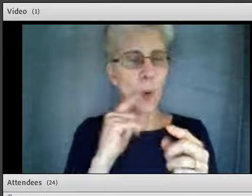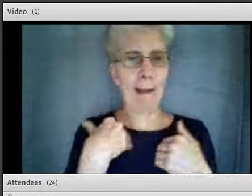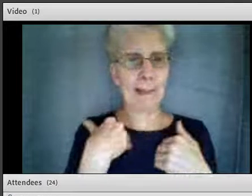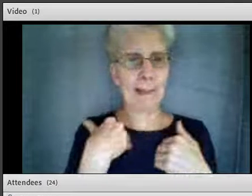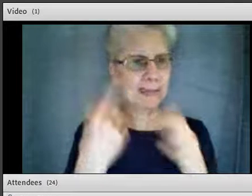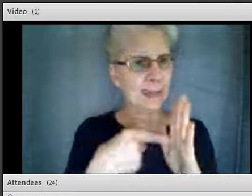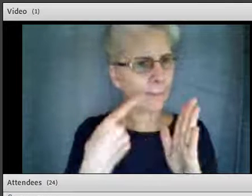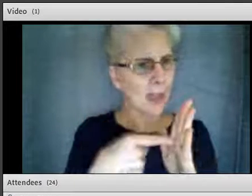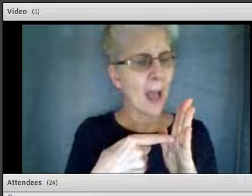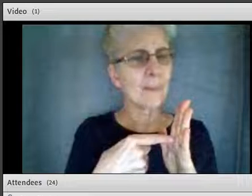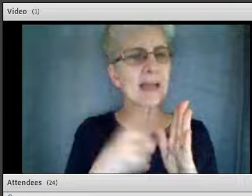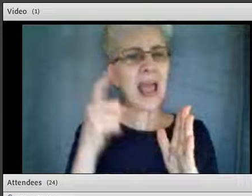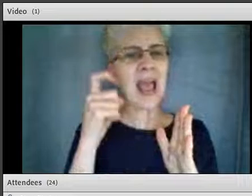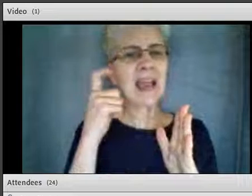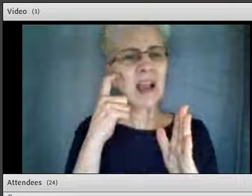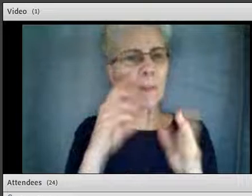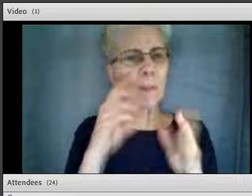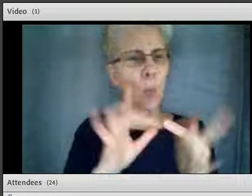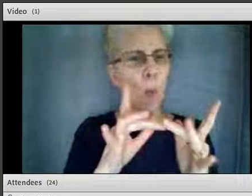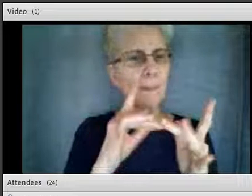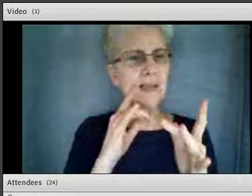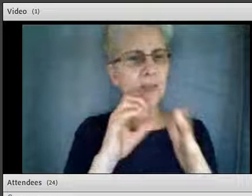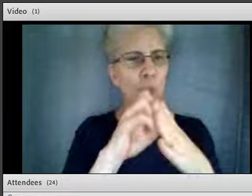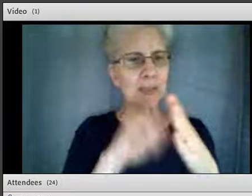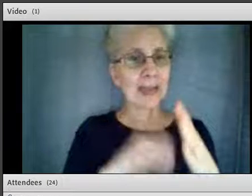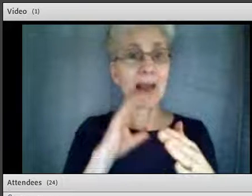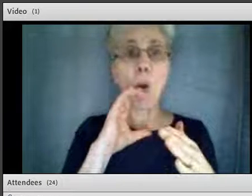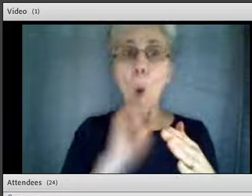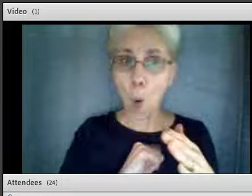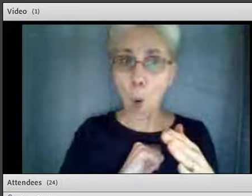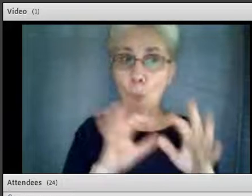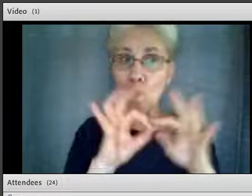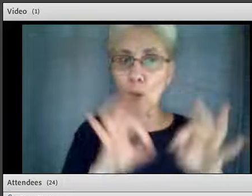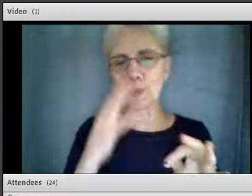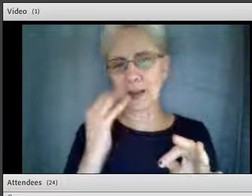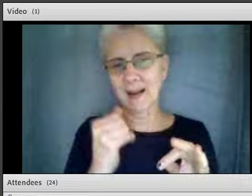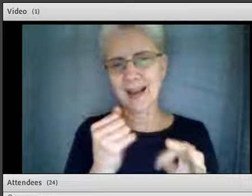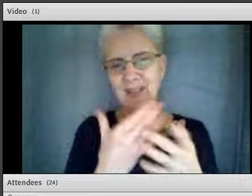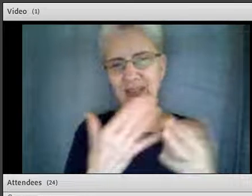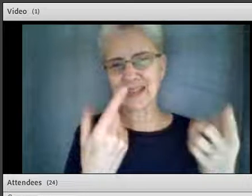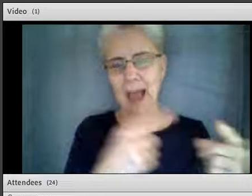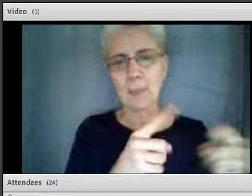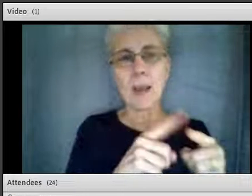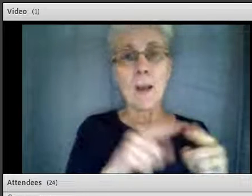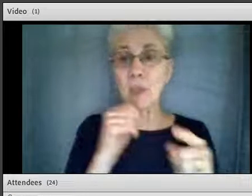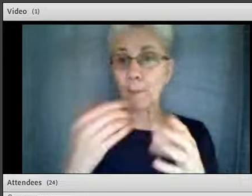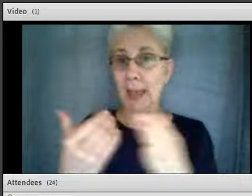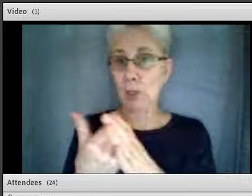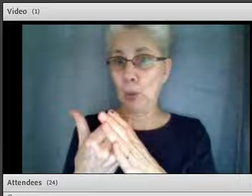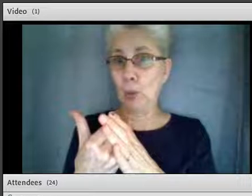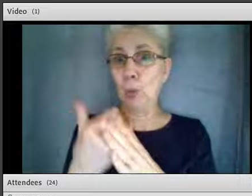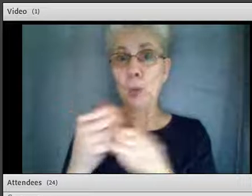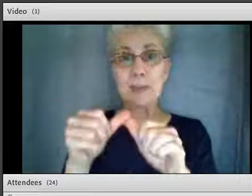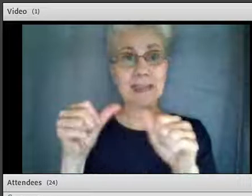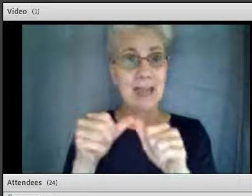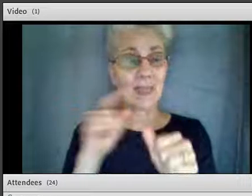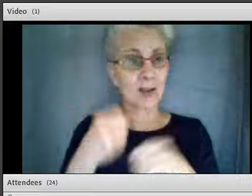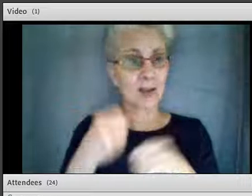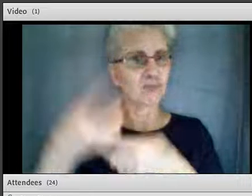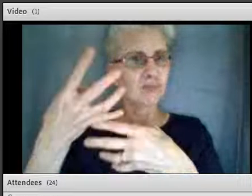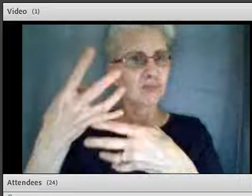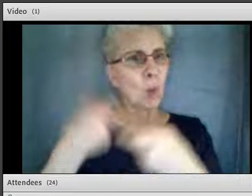take down the old stuff because of retentions and stuff like that, but there'll be a newer site that actually replaces it. So there might be